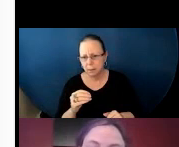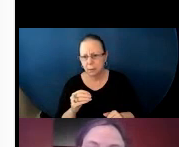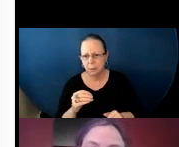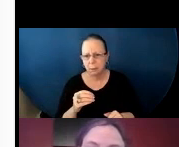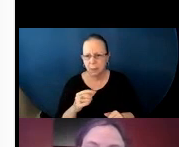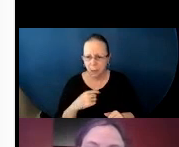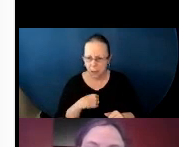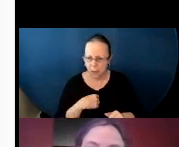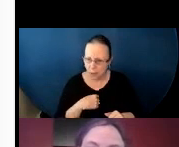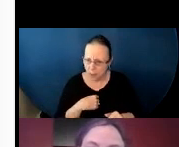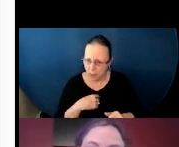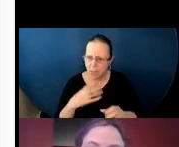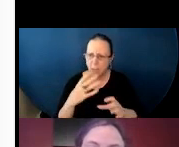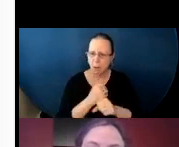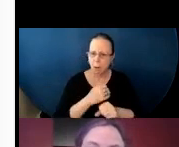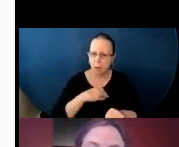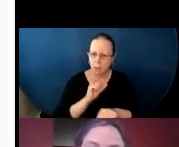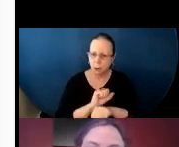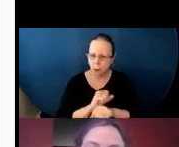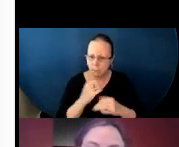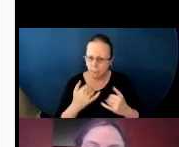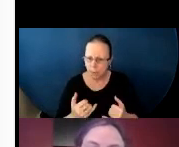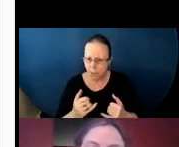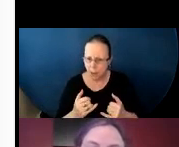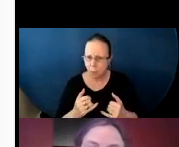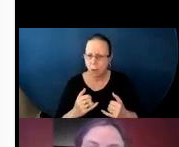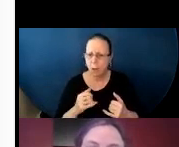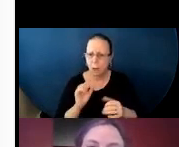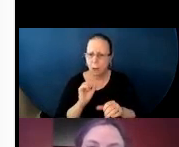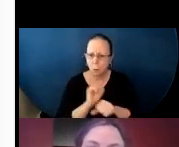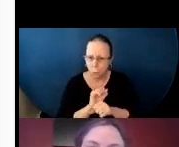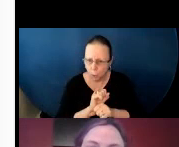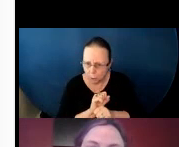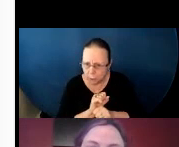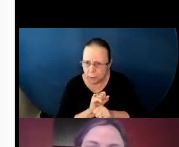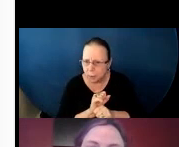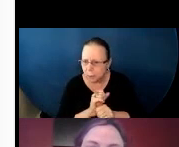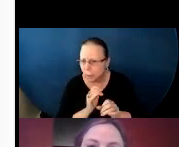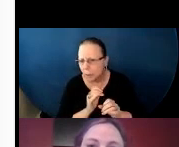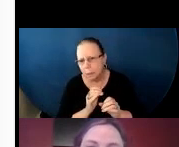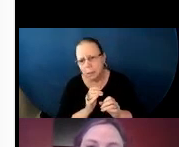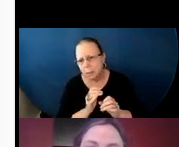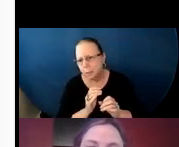got my job now where I'm working now through a summer program.